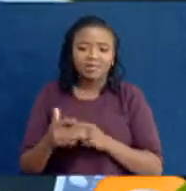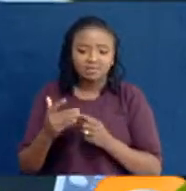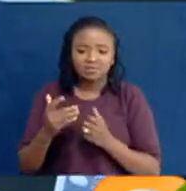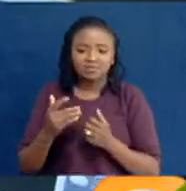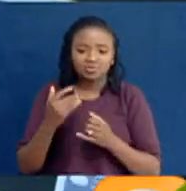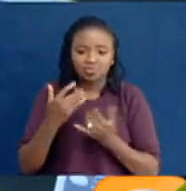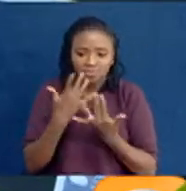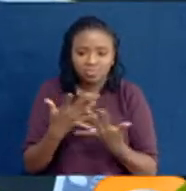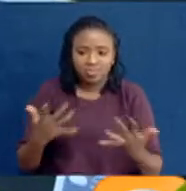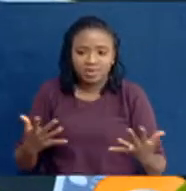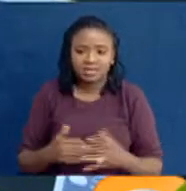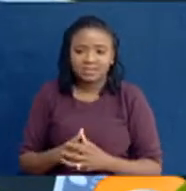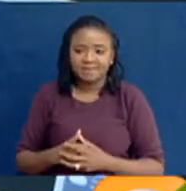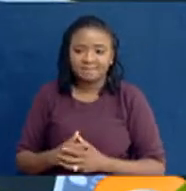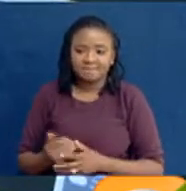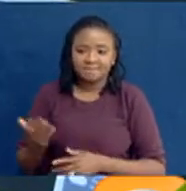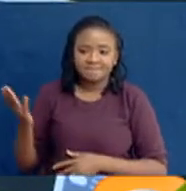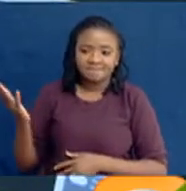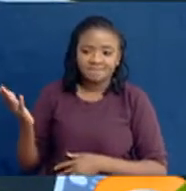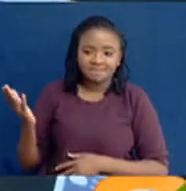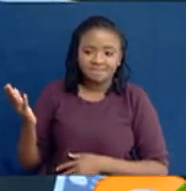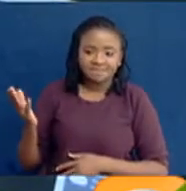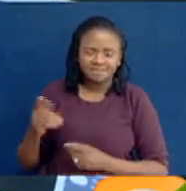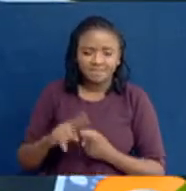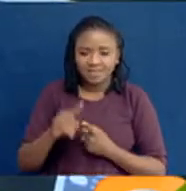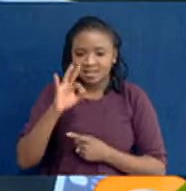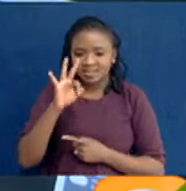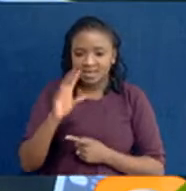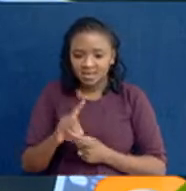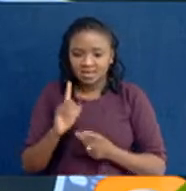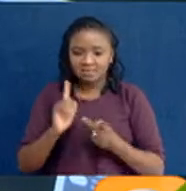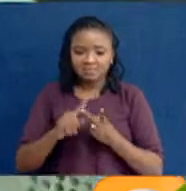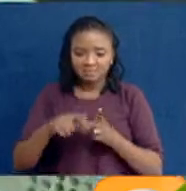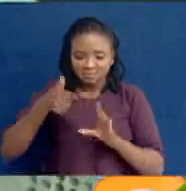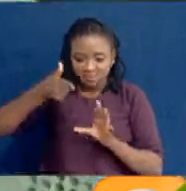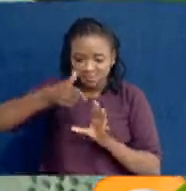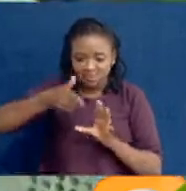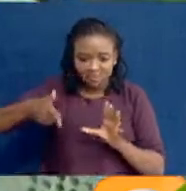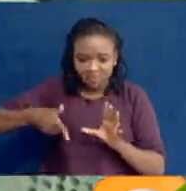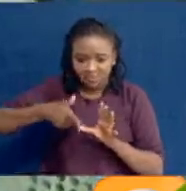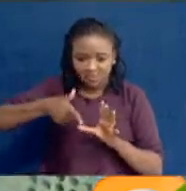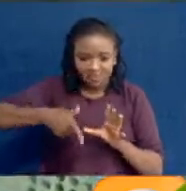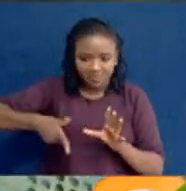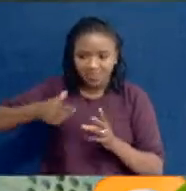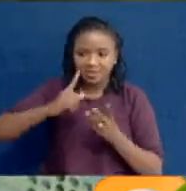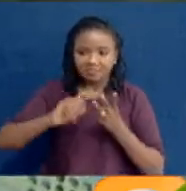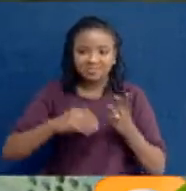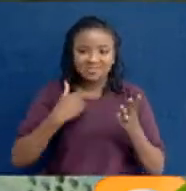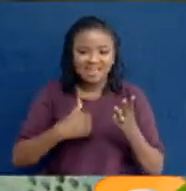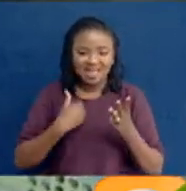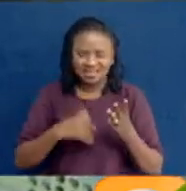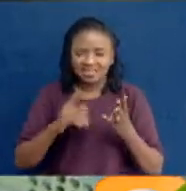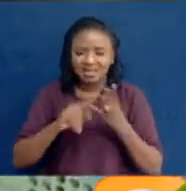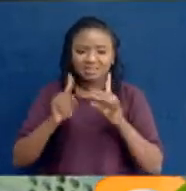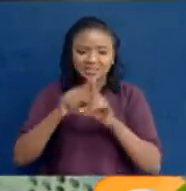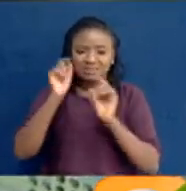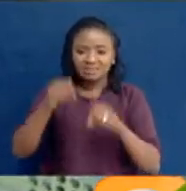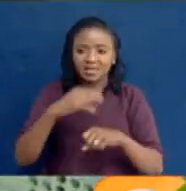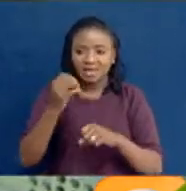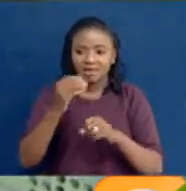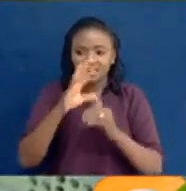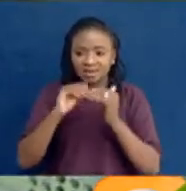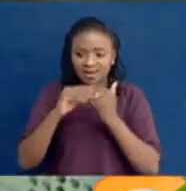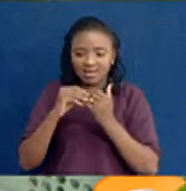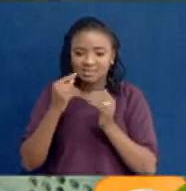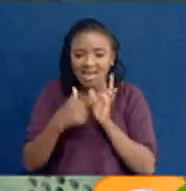the equipment here are laser cutting, 3D printing, and leather working. The venture also helps the innovators to create prototypes.